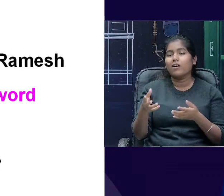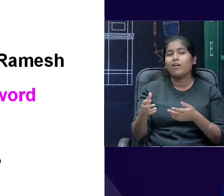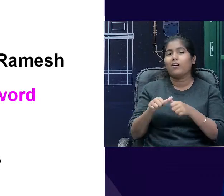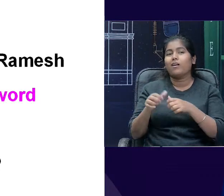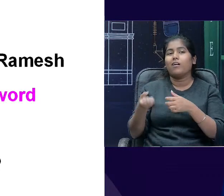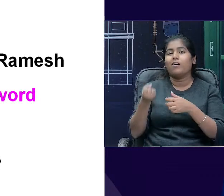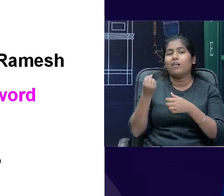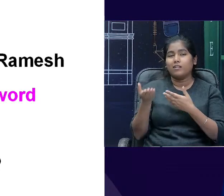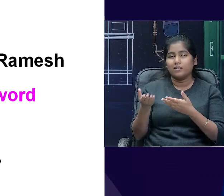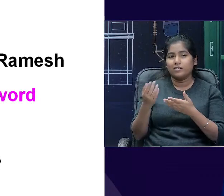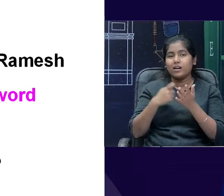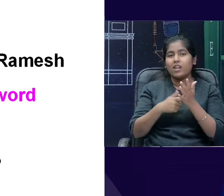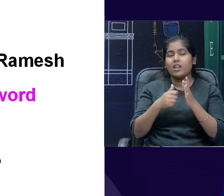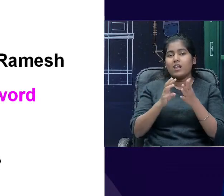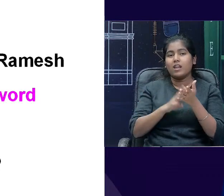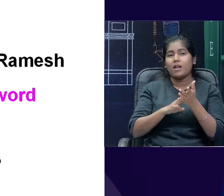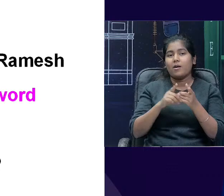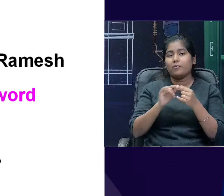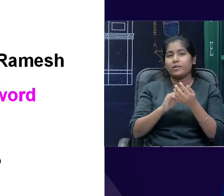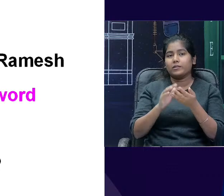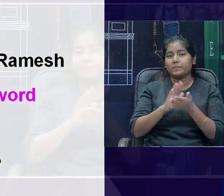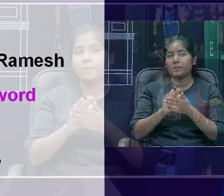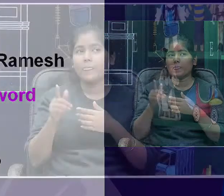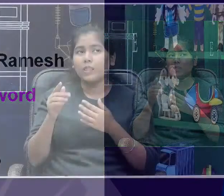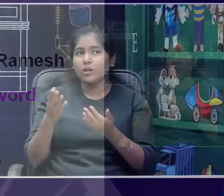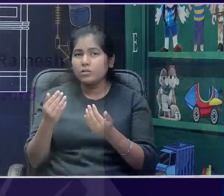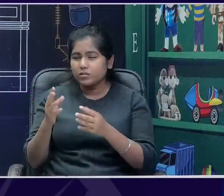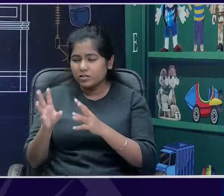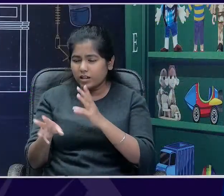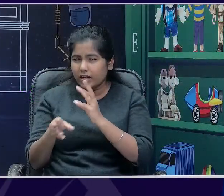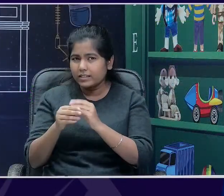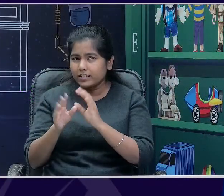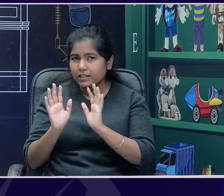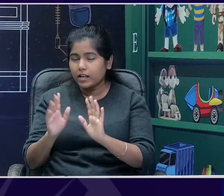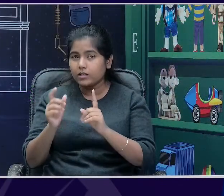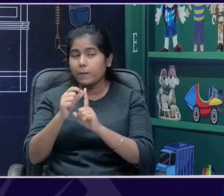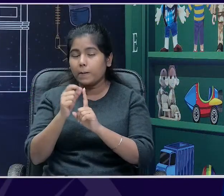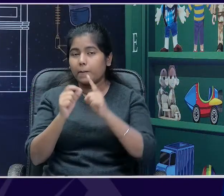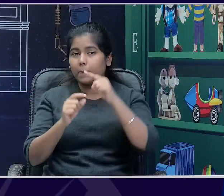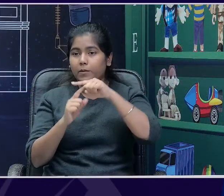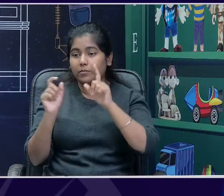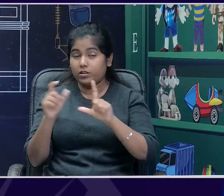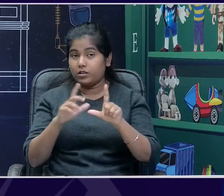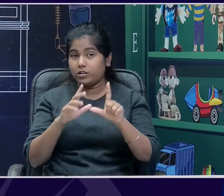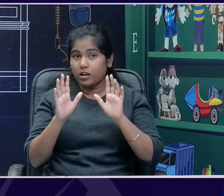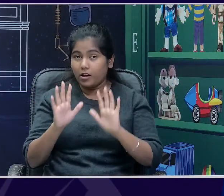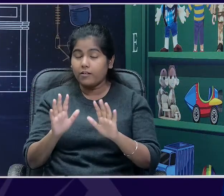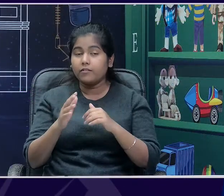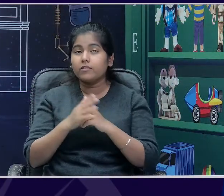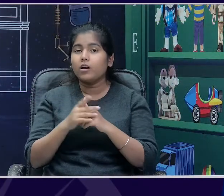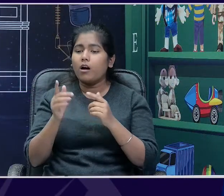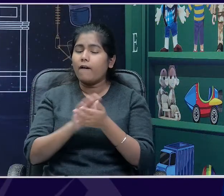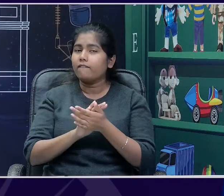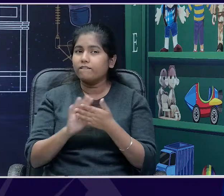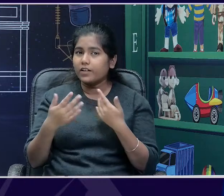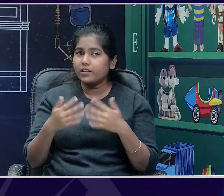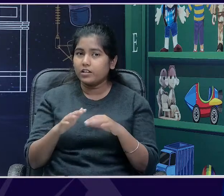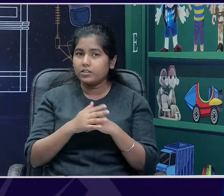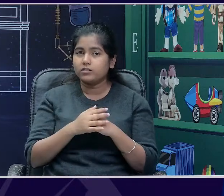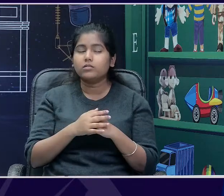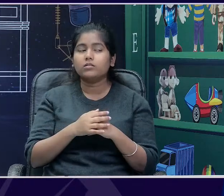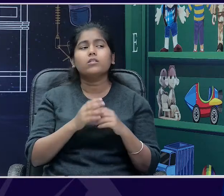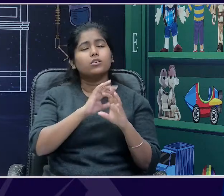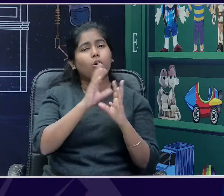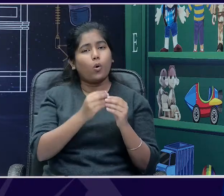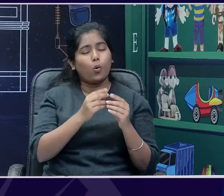Right. So is there anything else for all the students in our presentation today, or it is over now? It's all